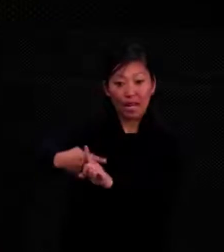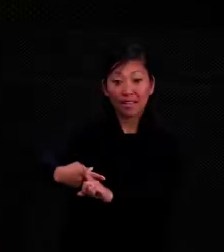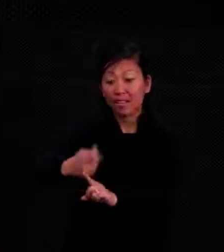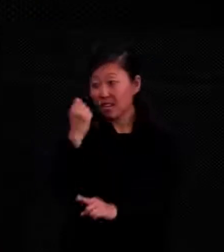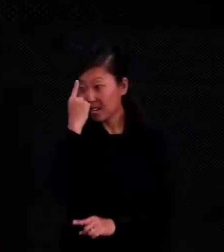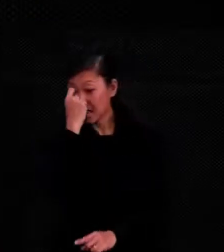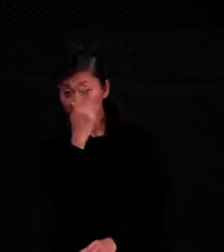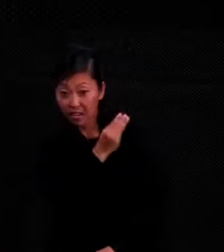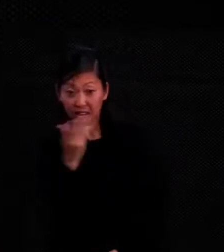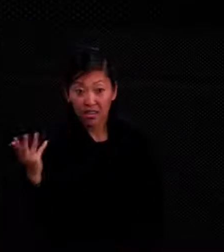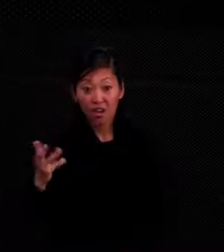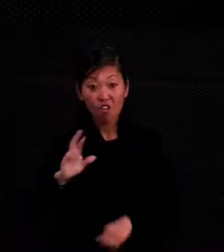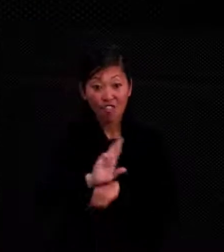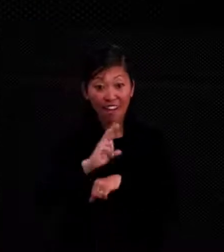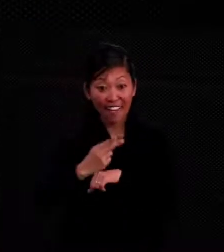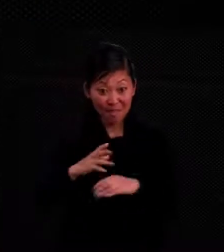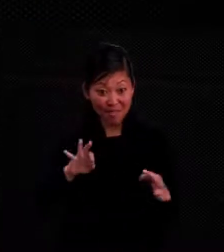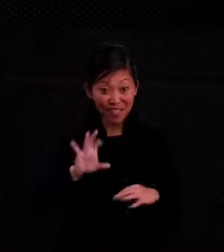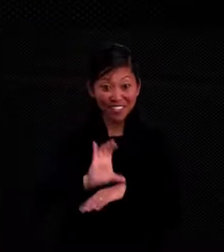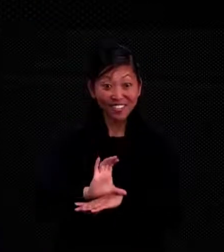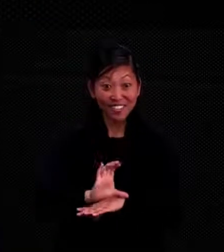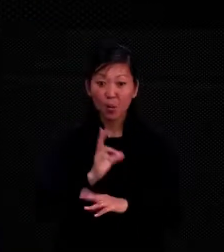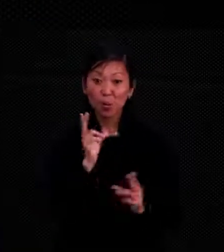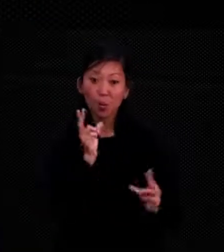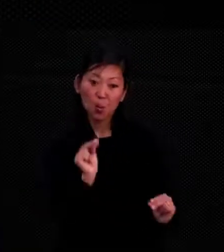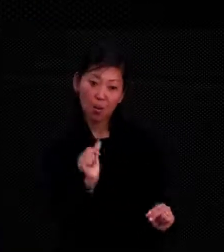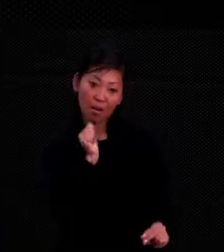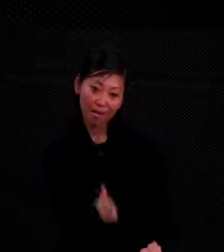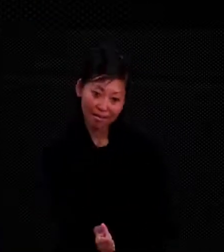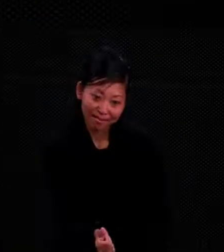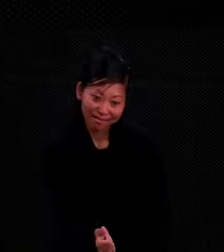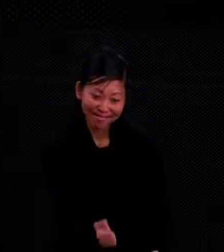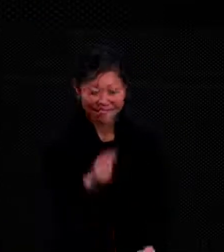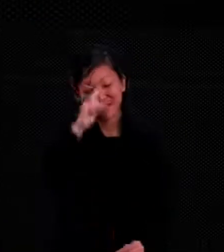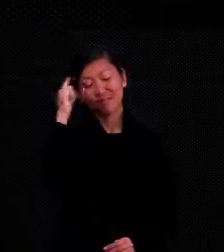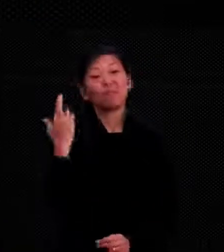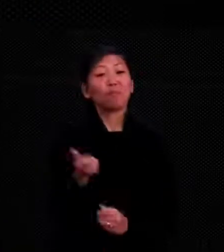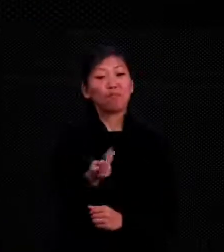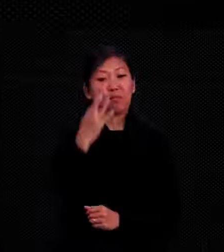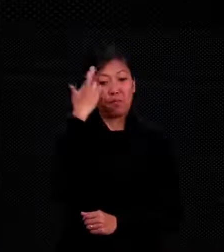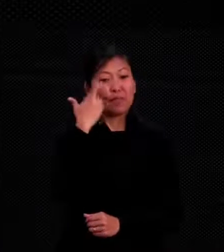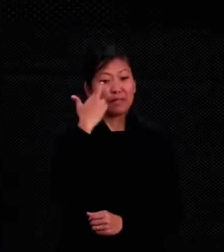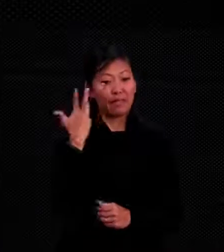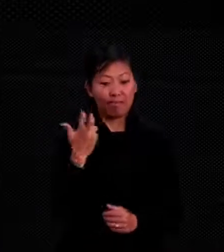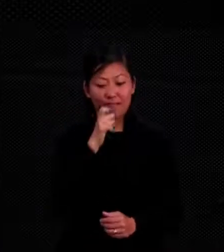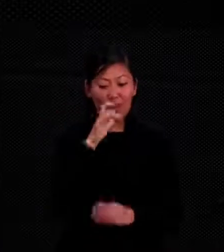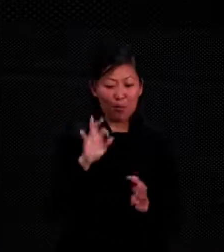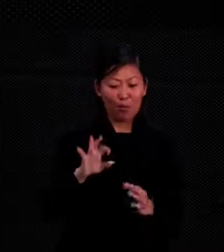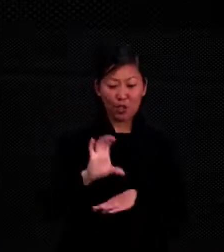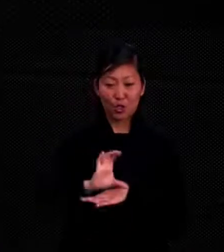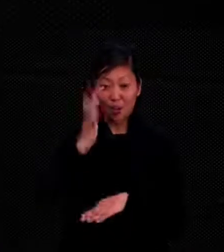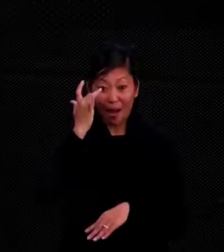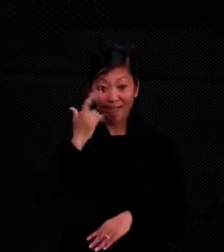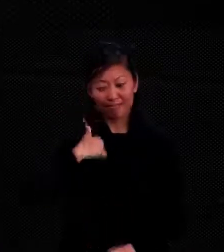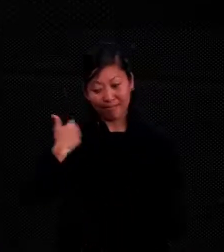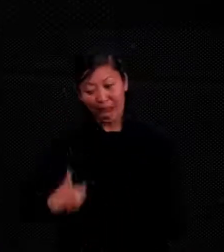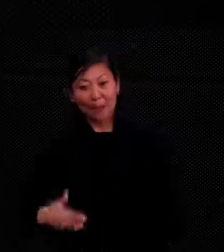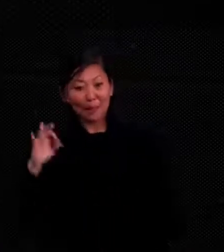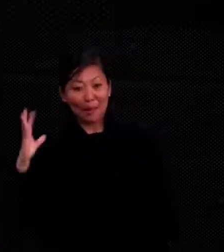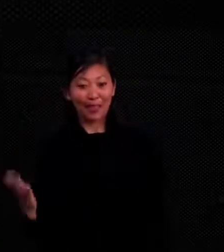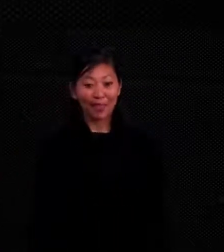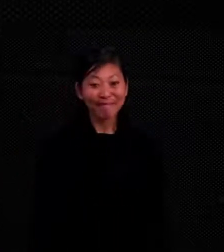a perfect church. And there's a couple reasons for that. The first one is that I'm her pastor, or one of